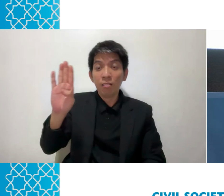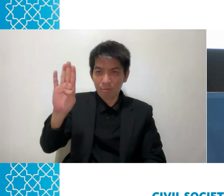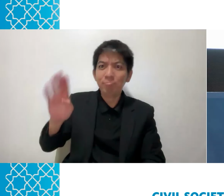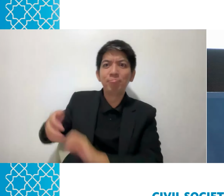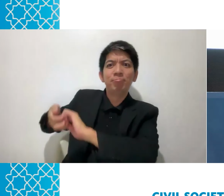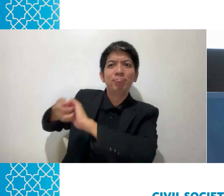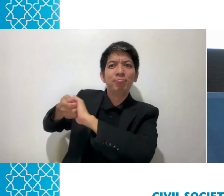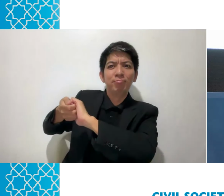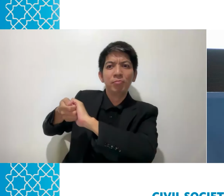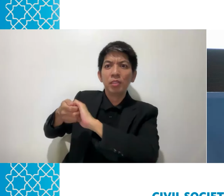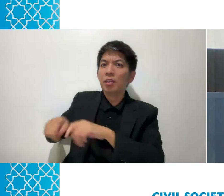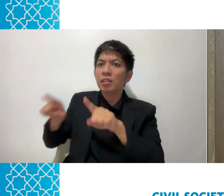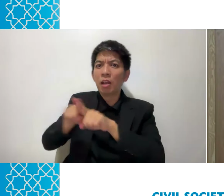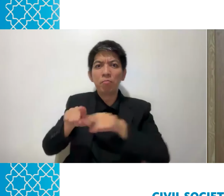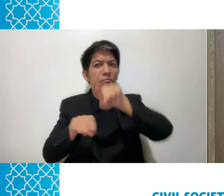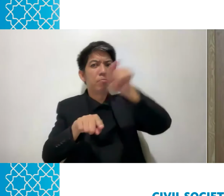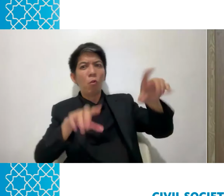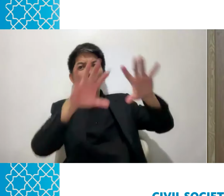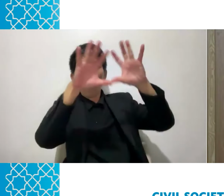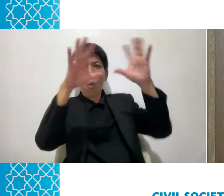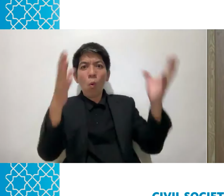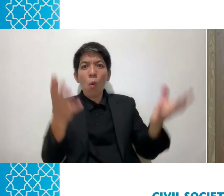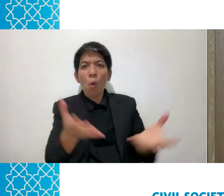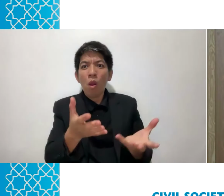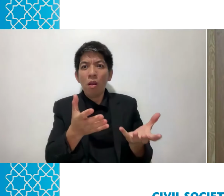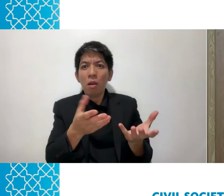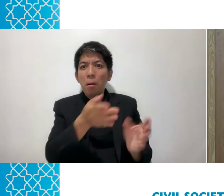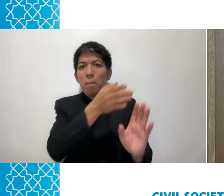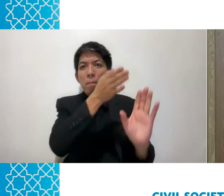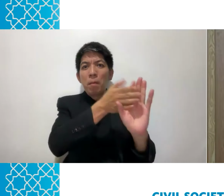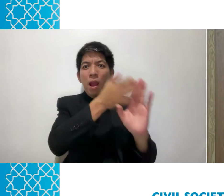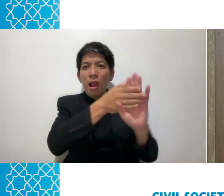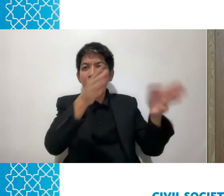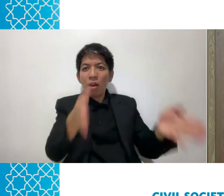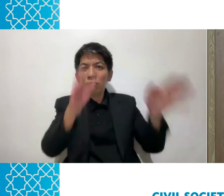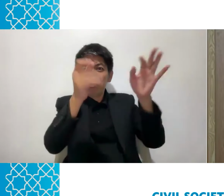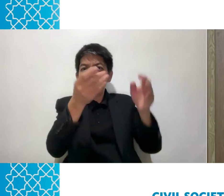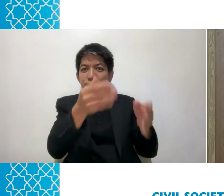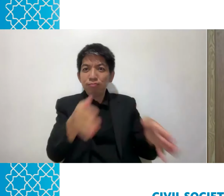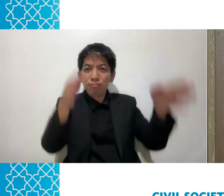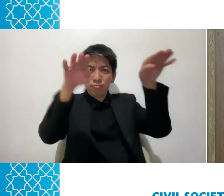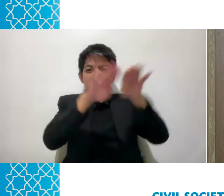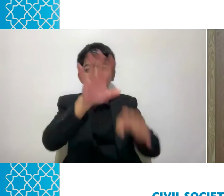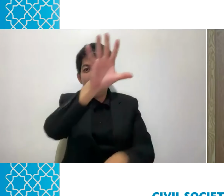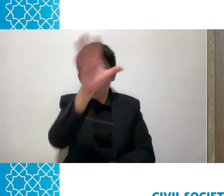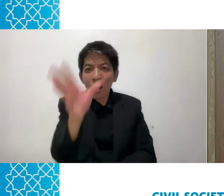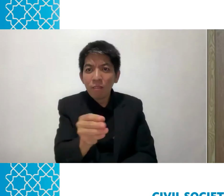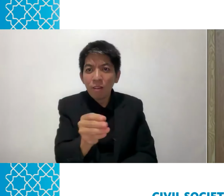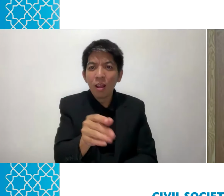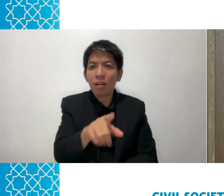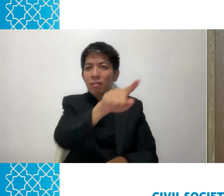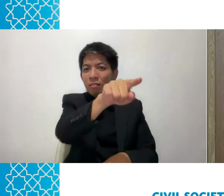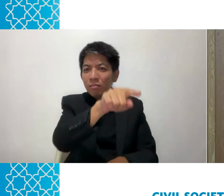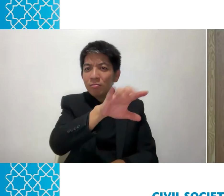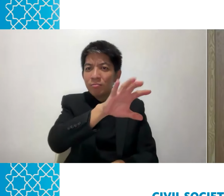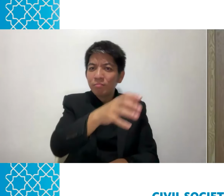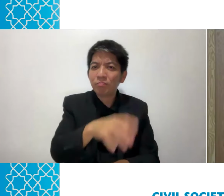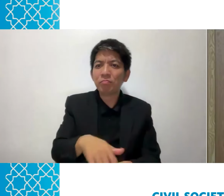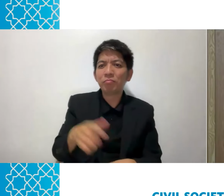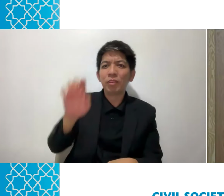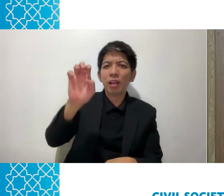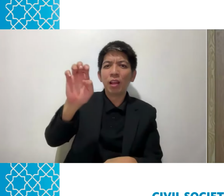World Bank, with the African Development Bank, and virtually IFAD, of course, EBRD, EIB, virtually